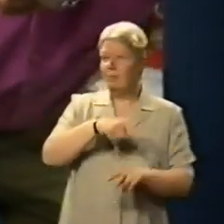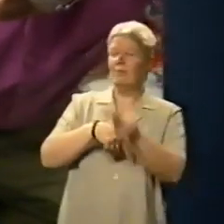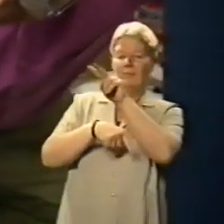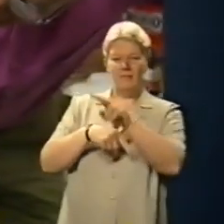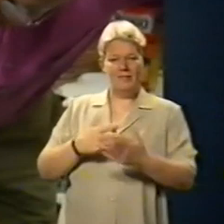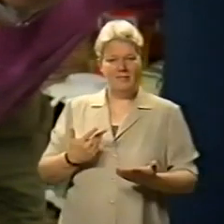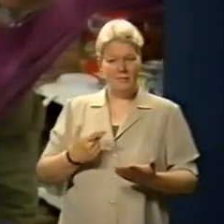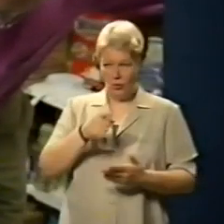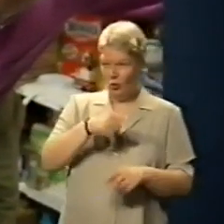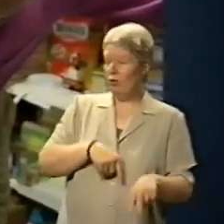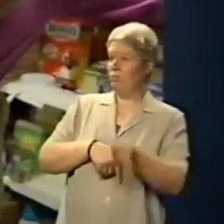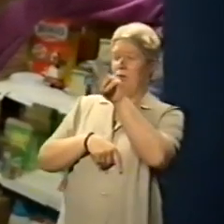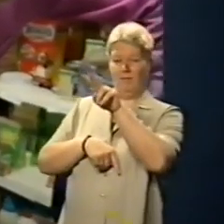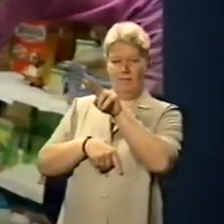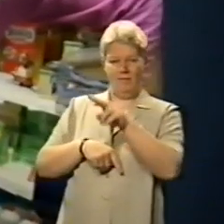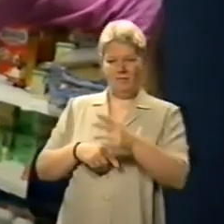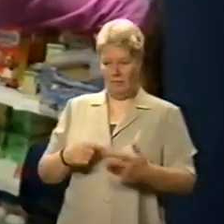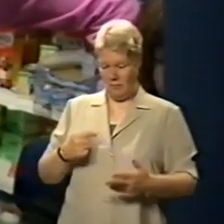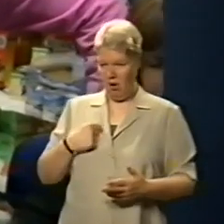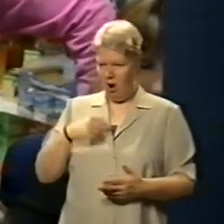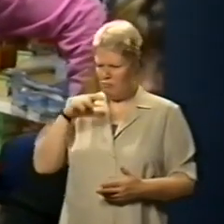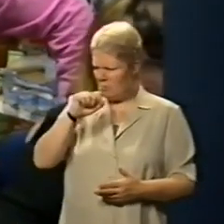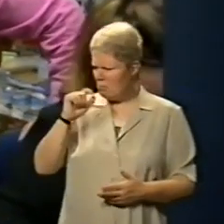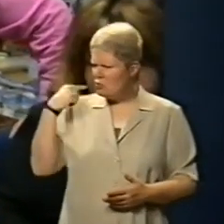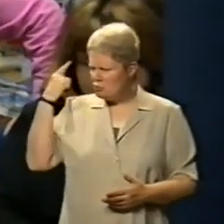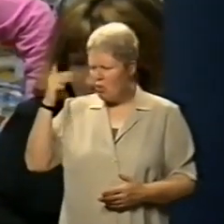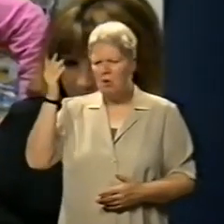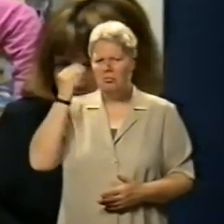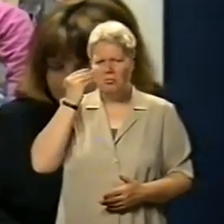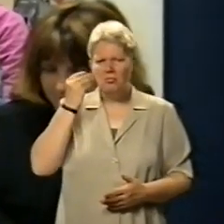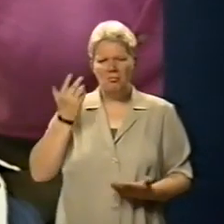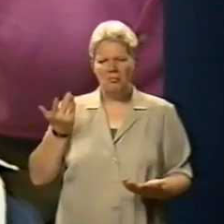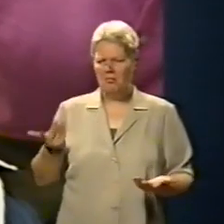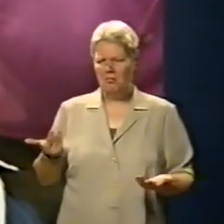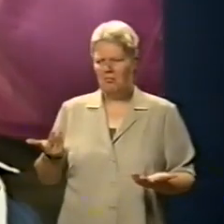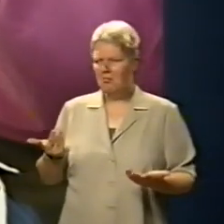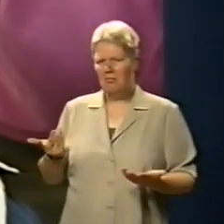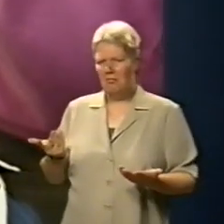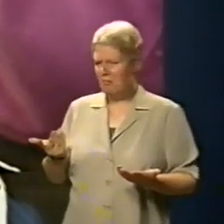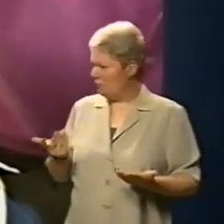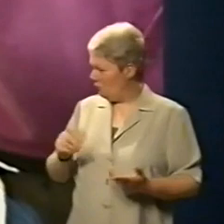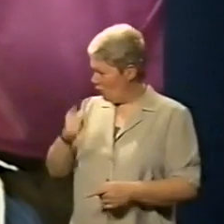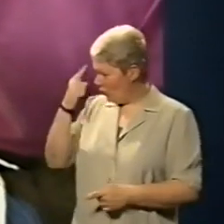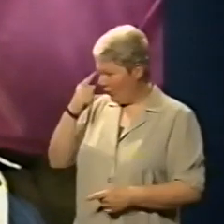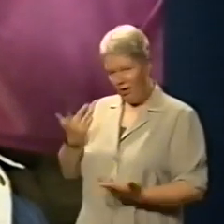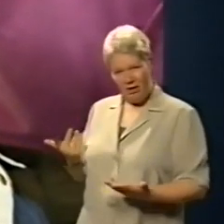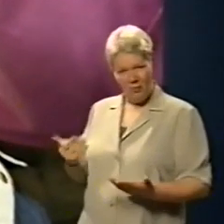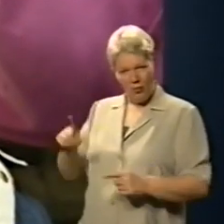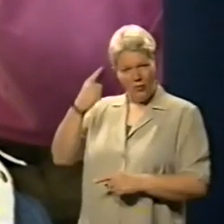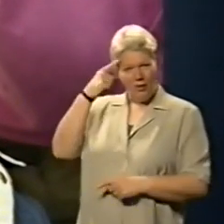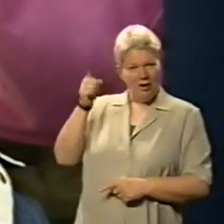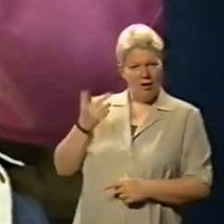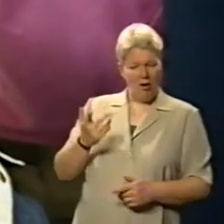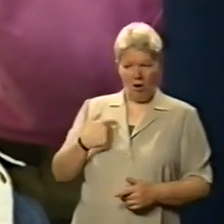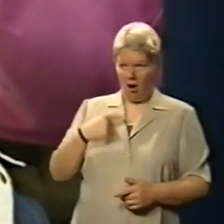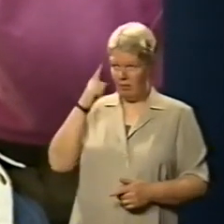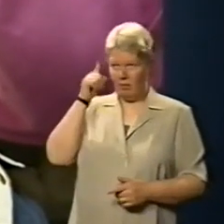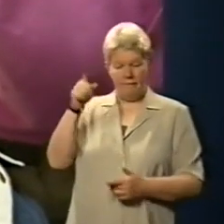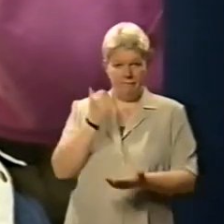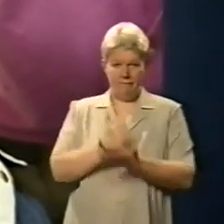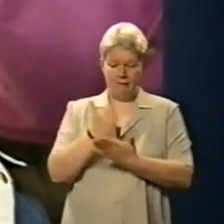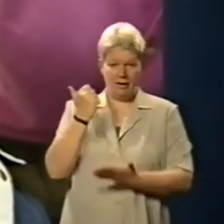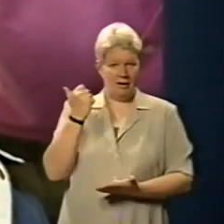You look straight at the camera. I remember hearing the noise. Ah. What did you think of that piece of technology then, Mick? That is brilliant.